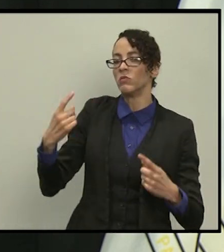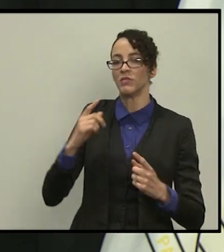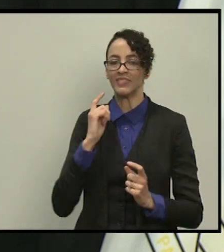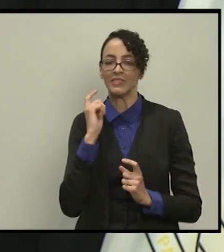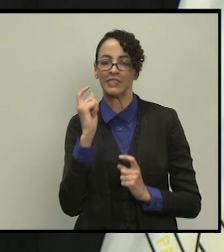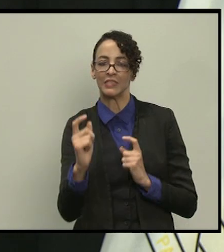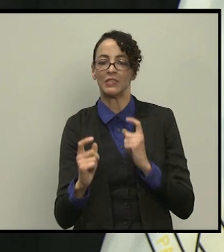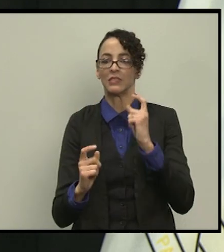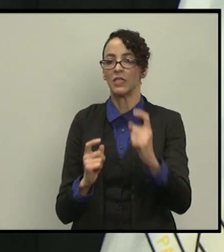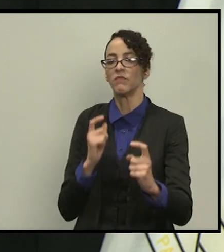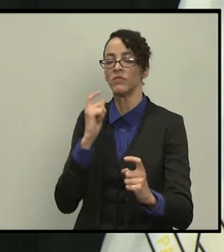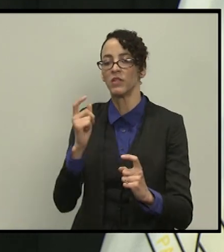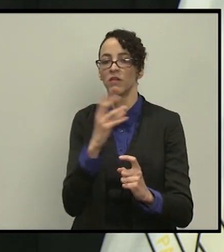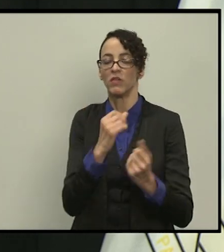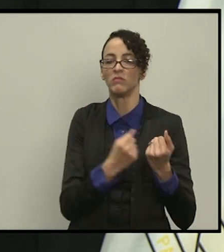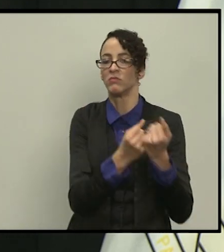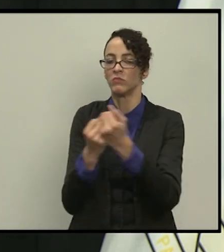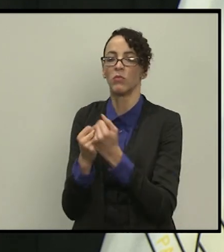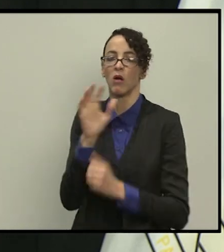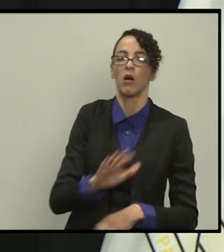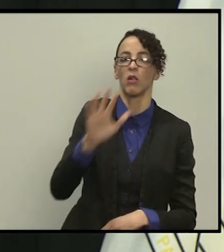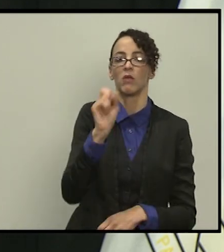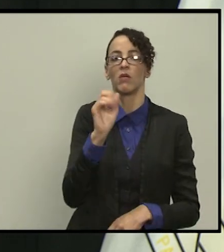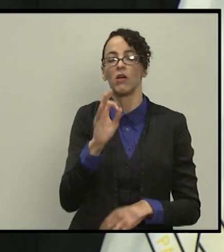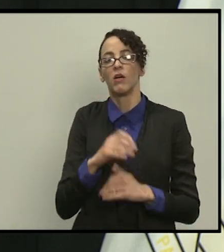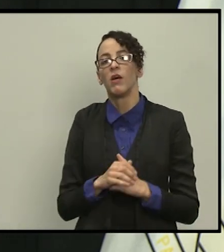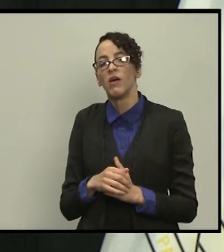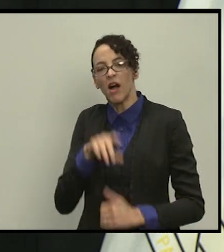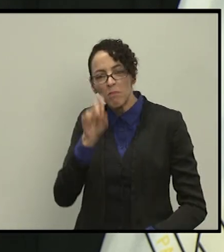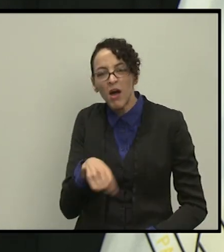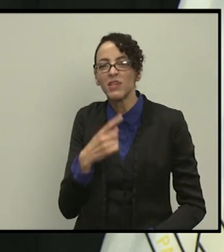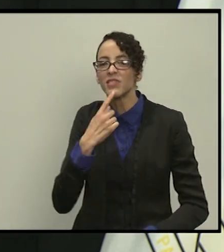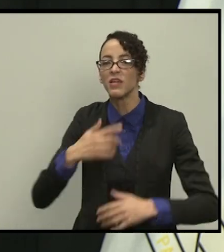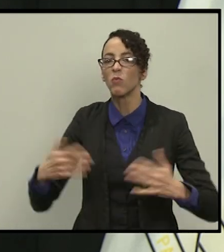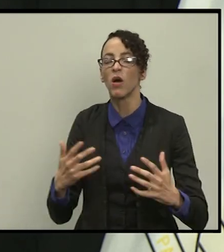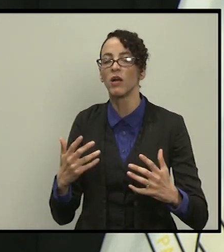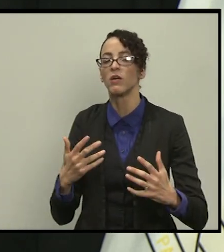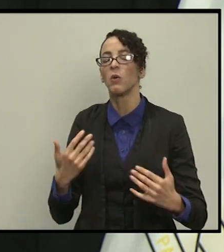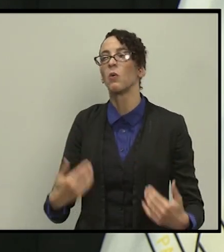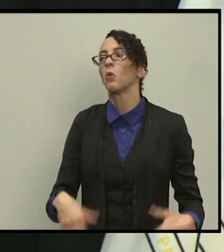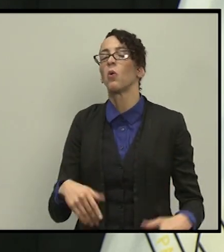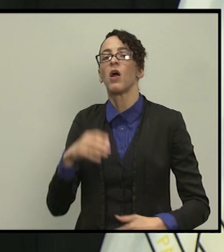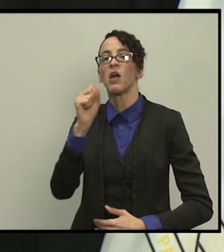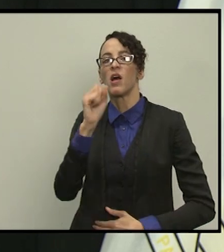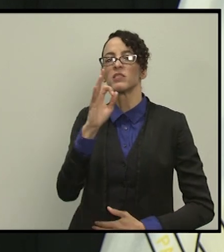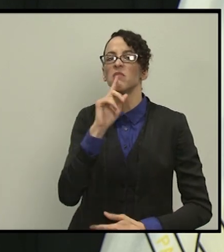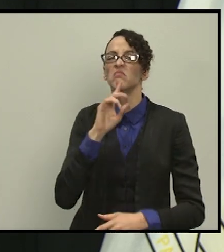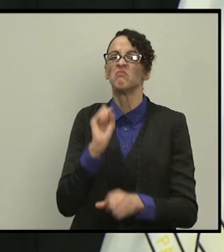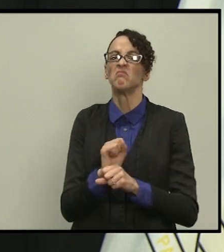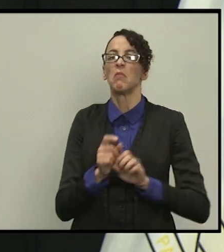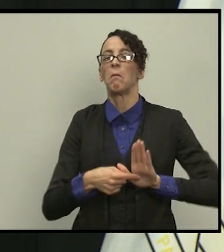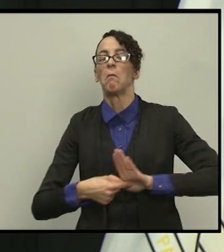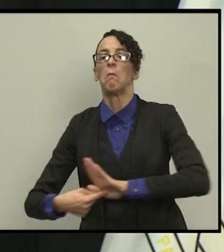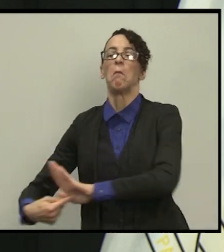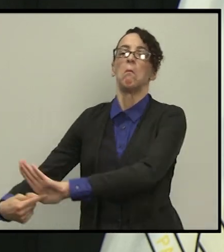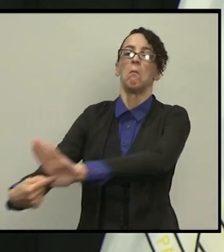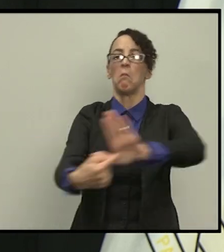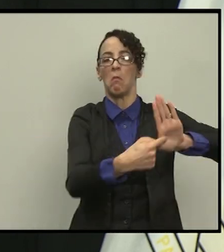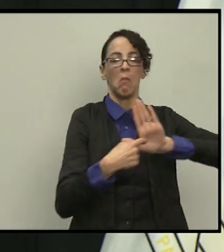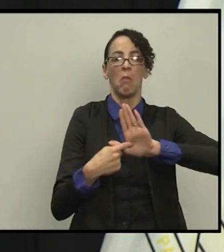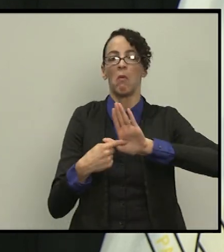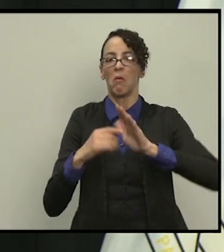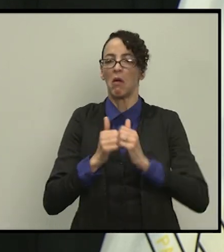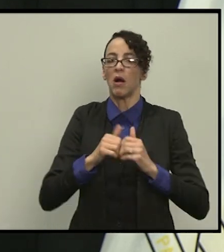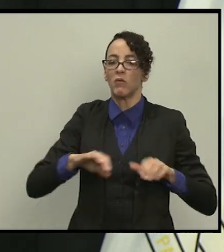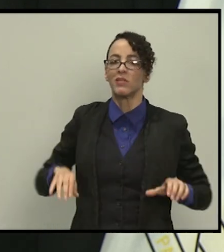throughout our city. I gotta say, San Francisco has been a model in providing access to food